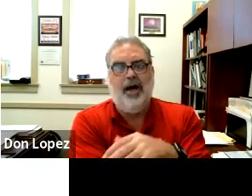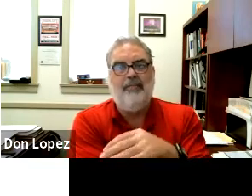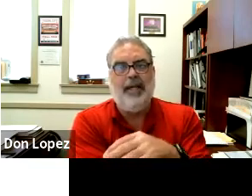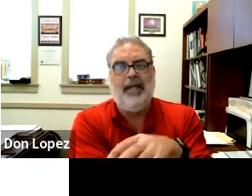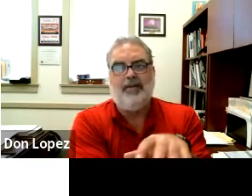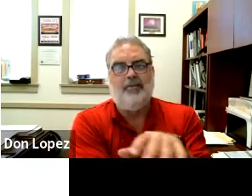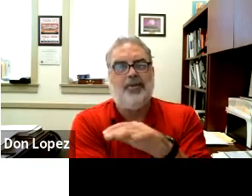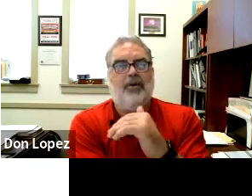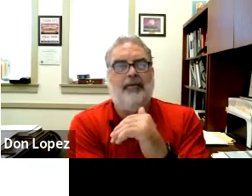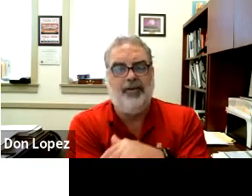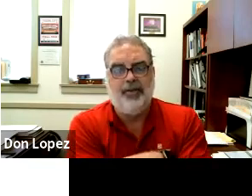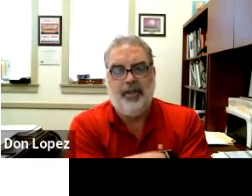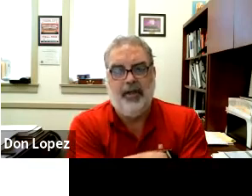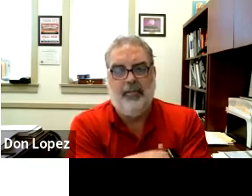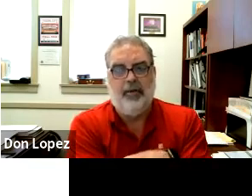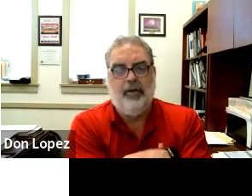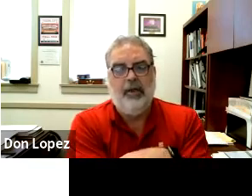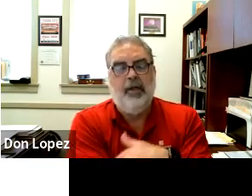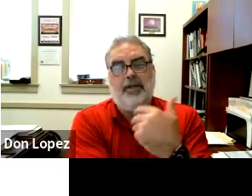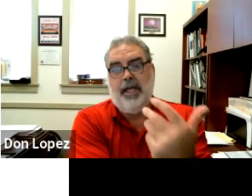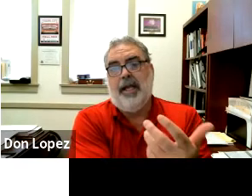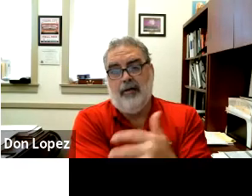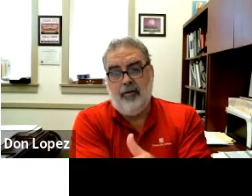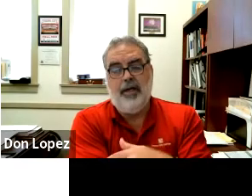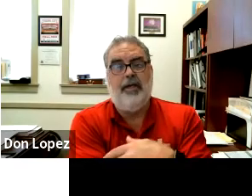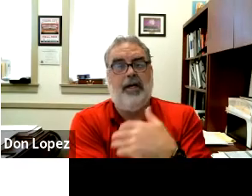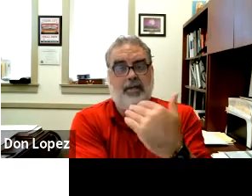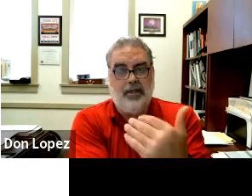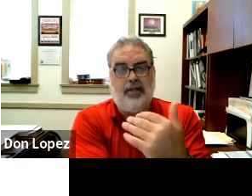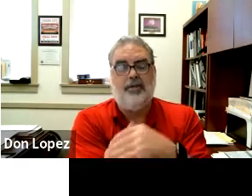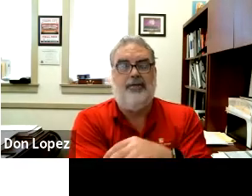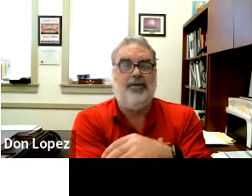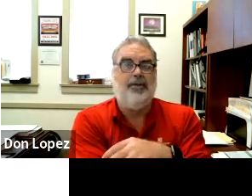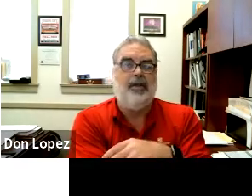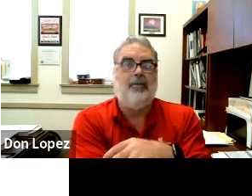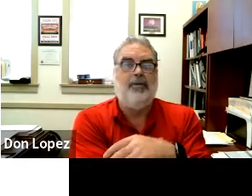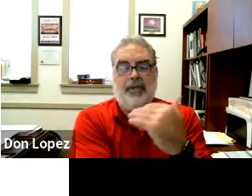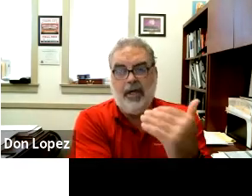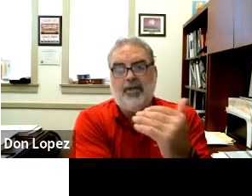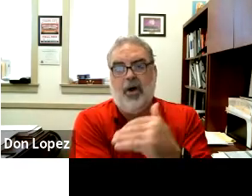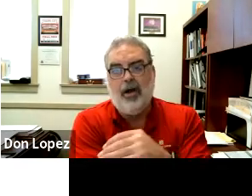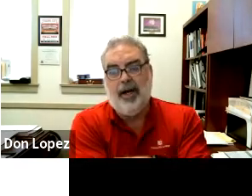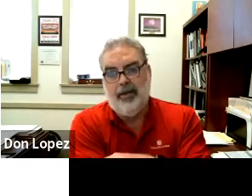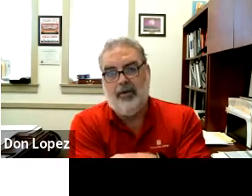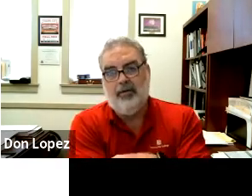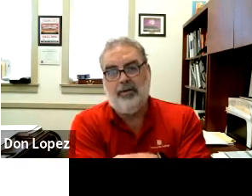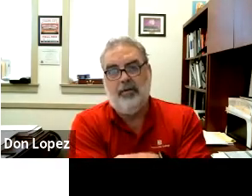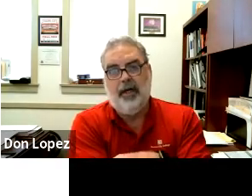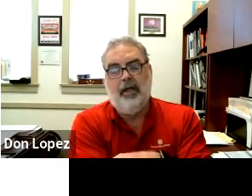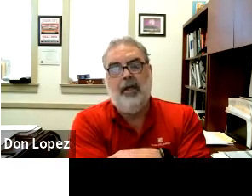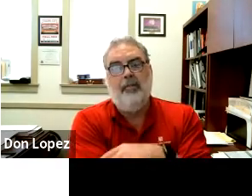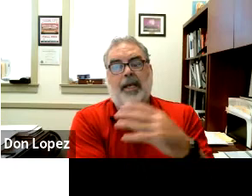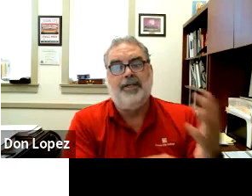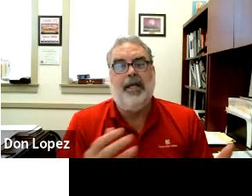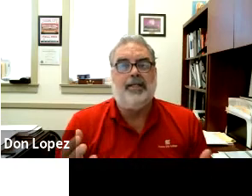they're not meeting some certain efficiency number. The state of California does look at those efficiency numbers and does talk about those,